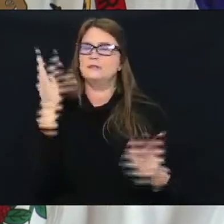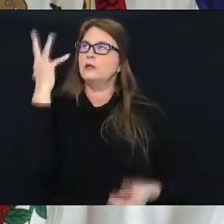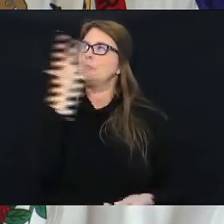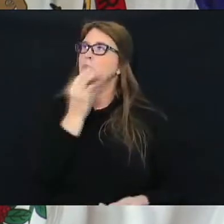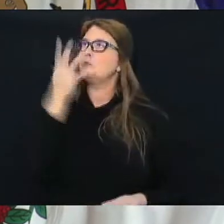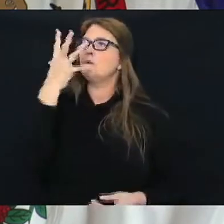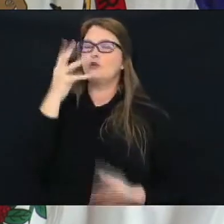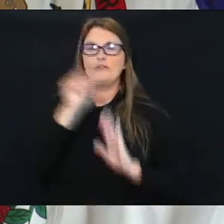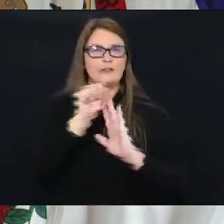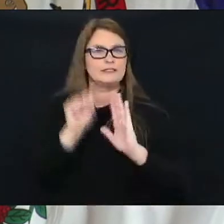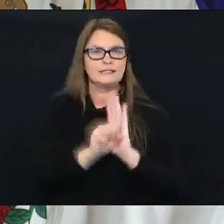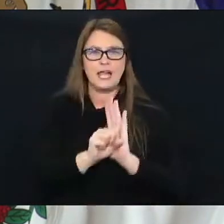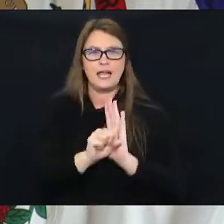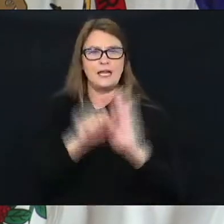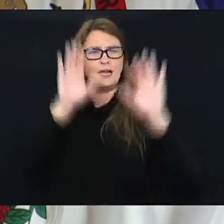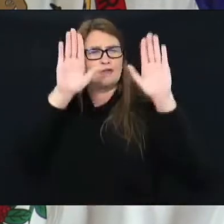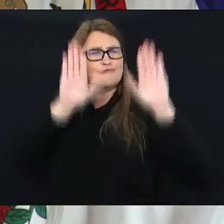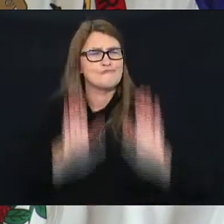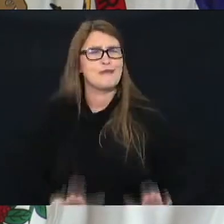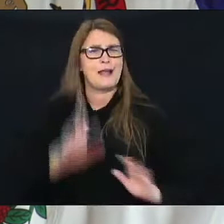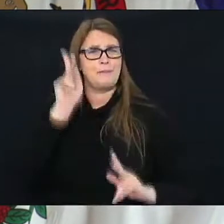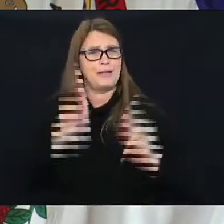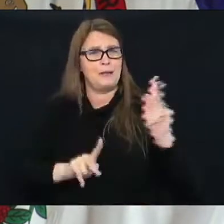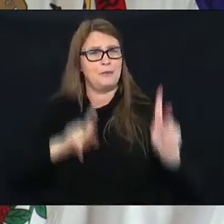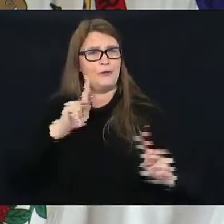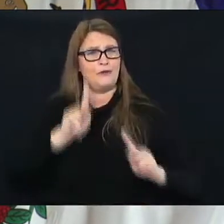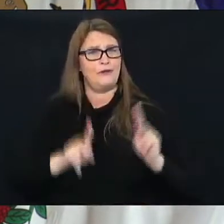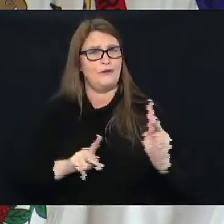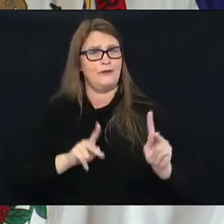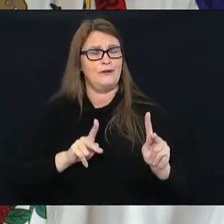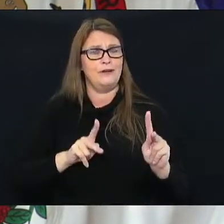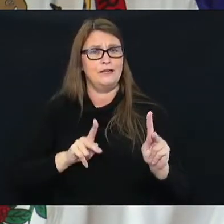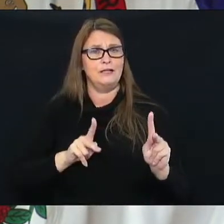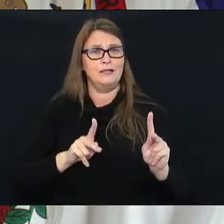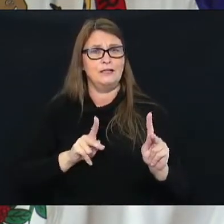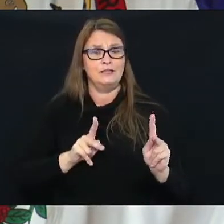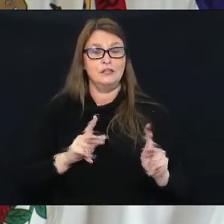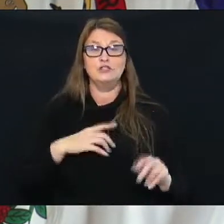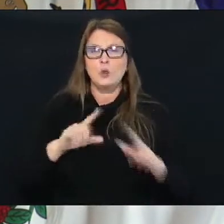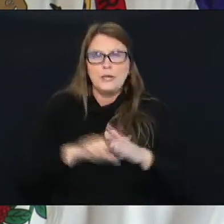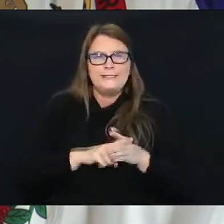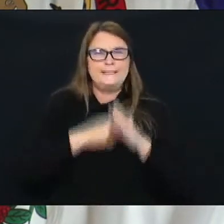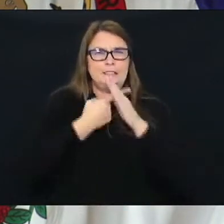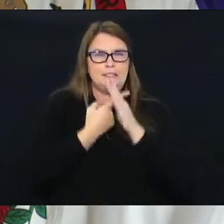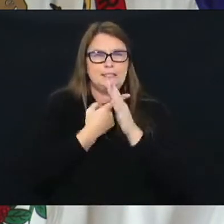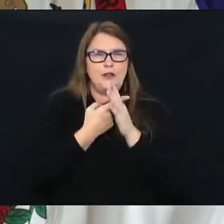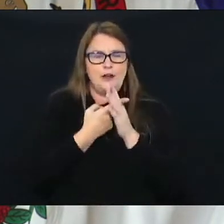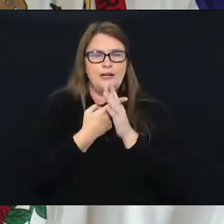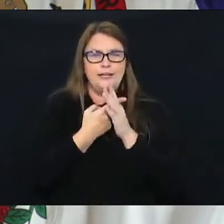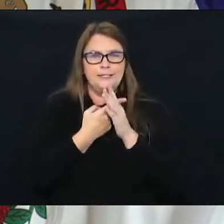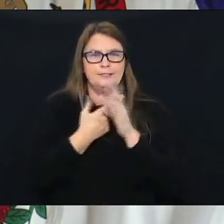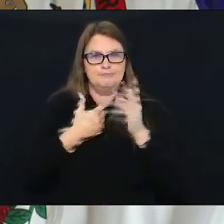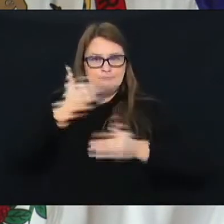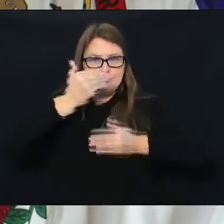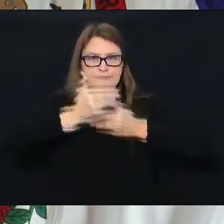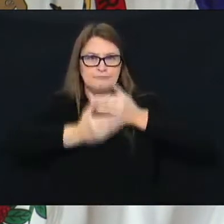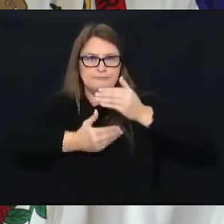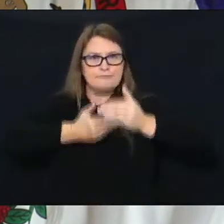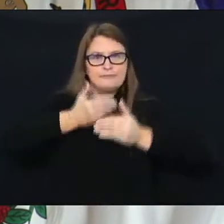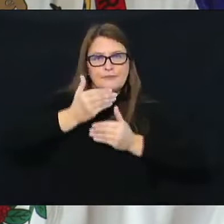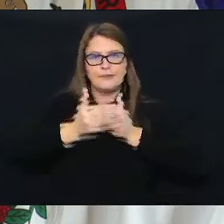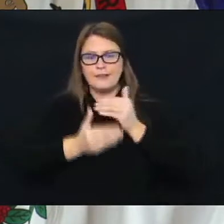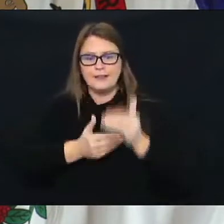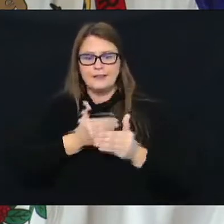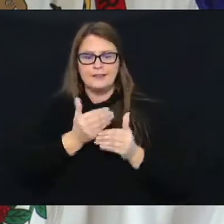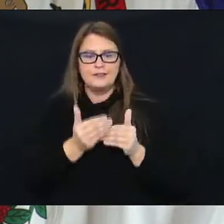beautiful state and the greatest people on the planet. So we started down a path. We started with